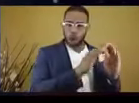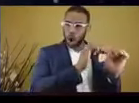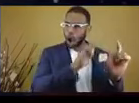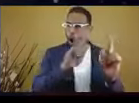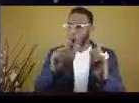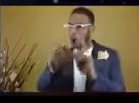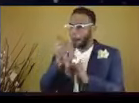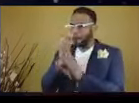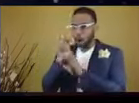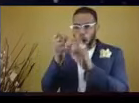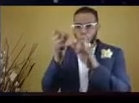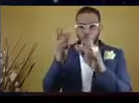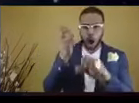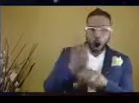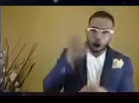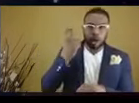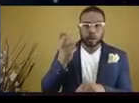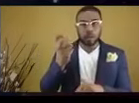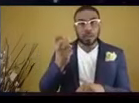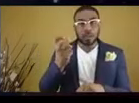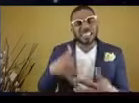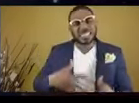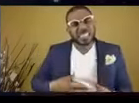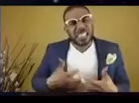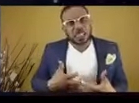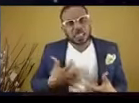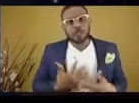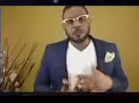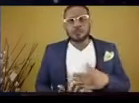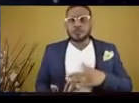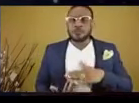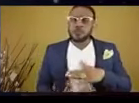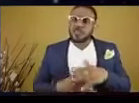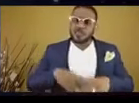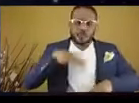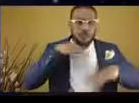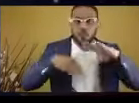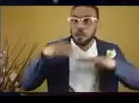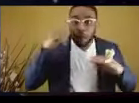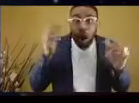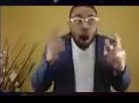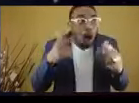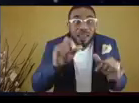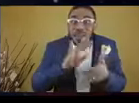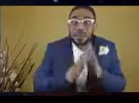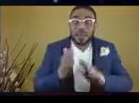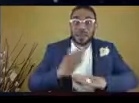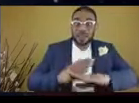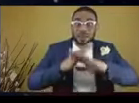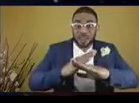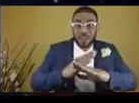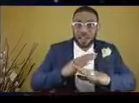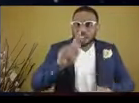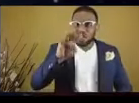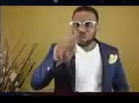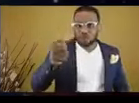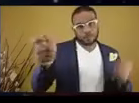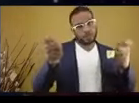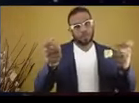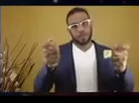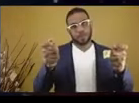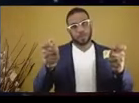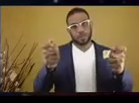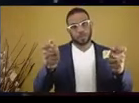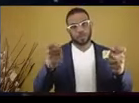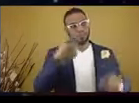and it angers me, and I'm so frustrated because all of this could have been prevented. The Trump administration,